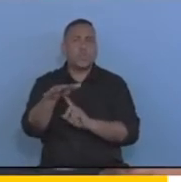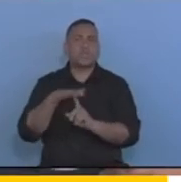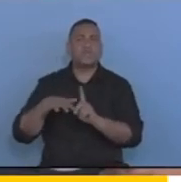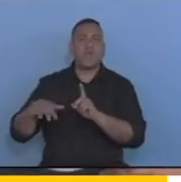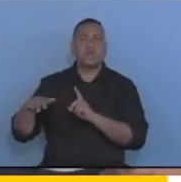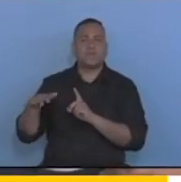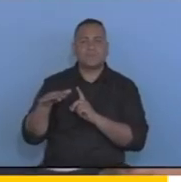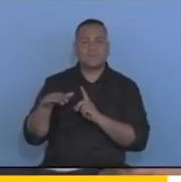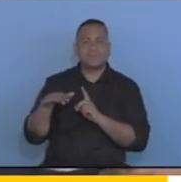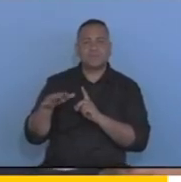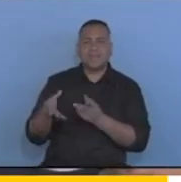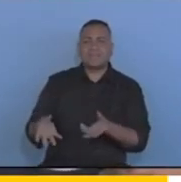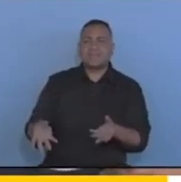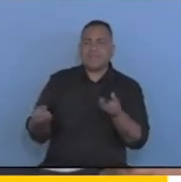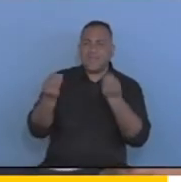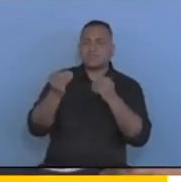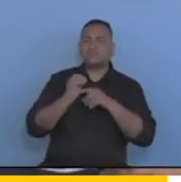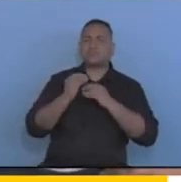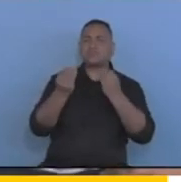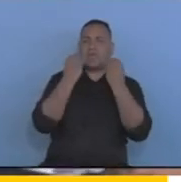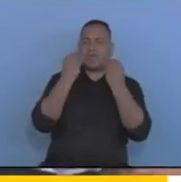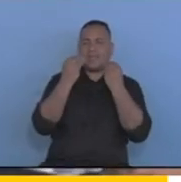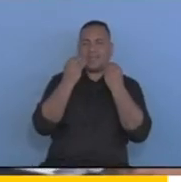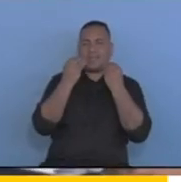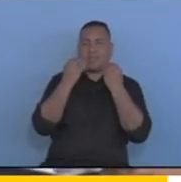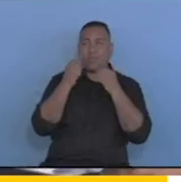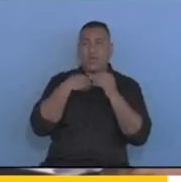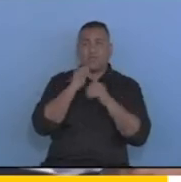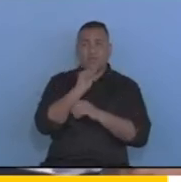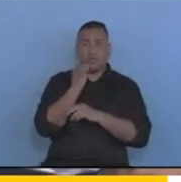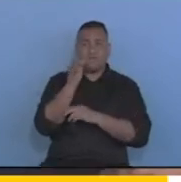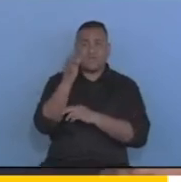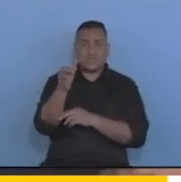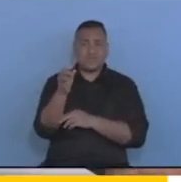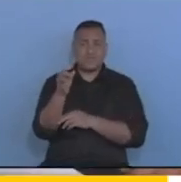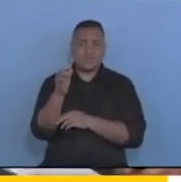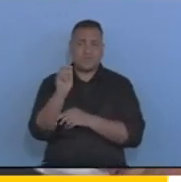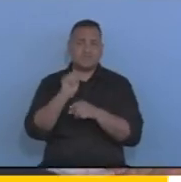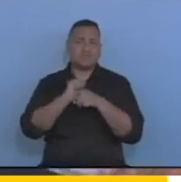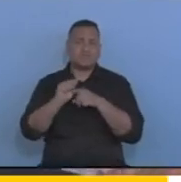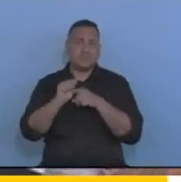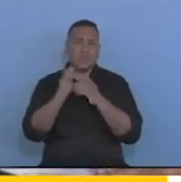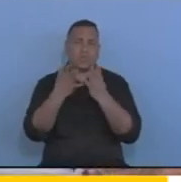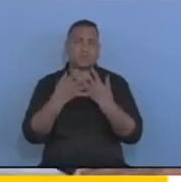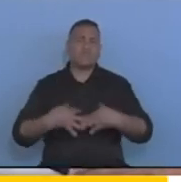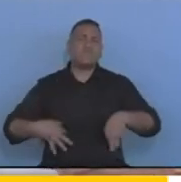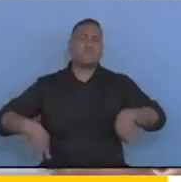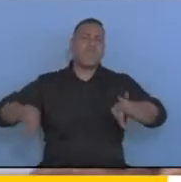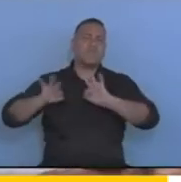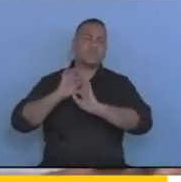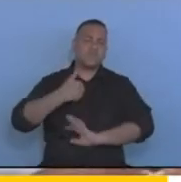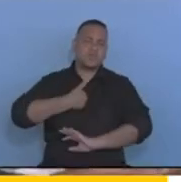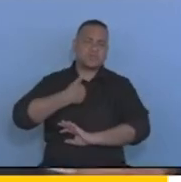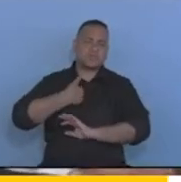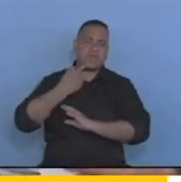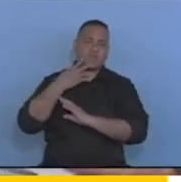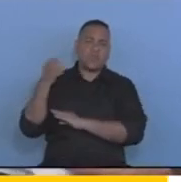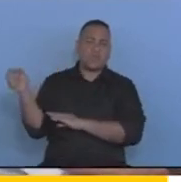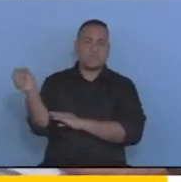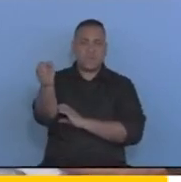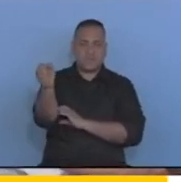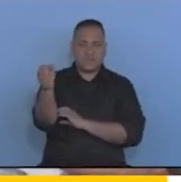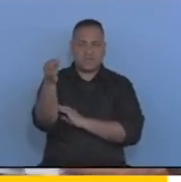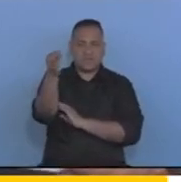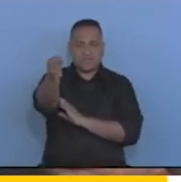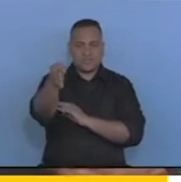training for the future, because it's definitely something as a training that will be valuable for employment wise for them for the future.